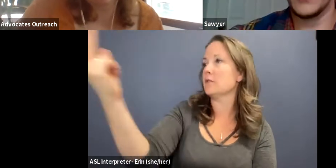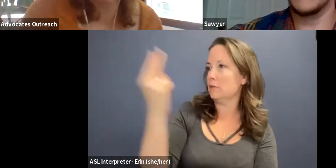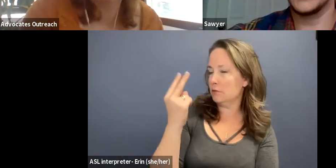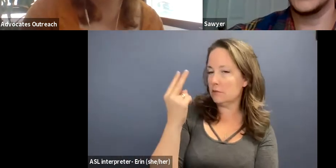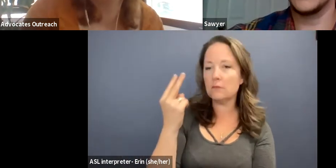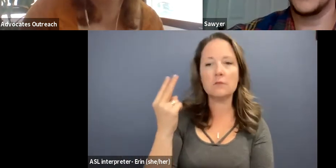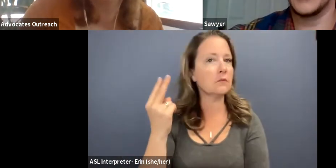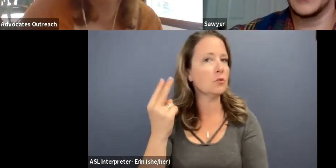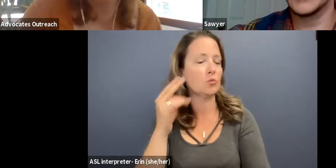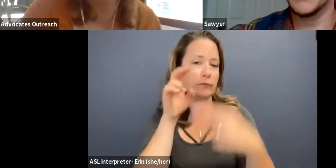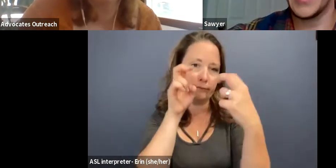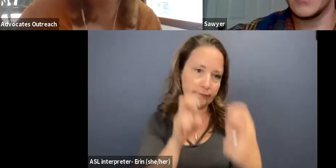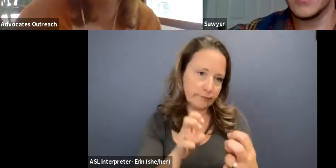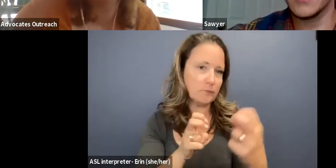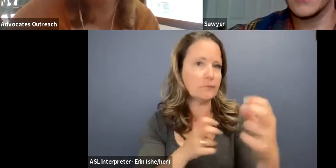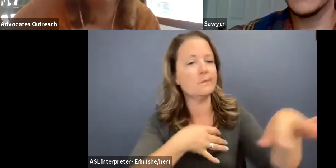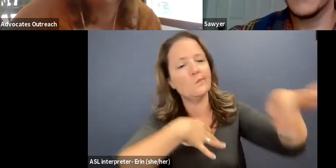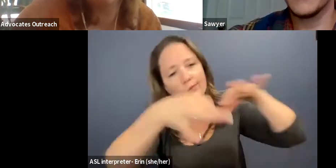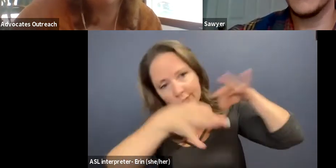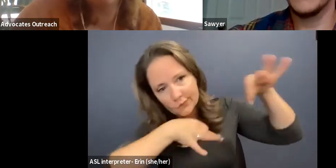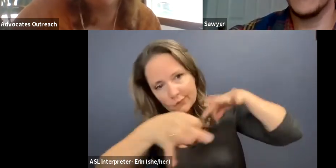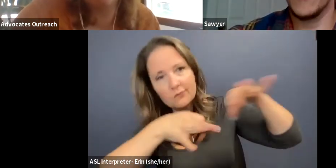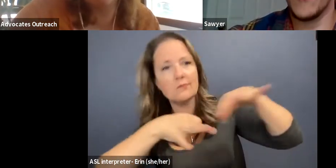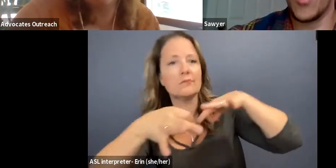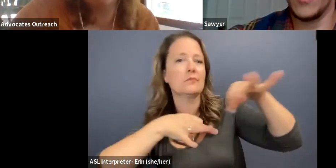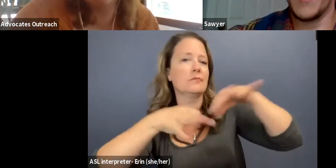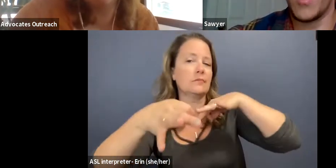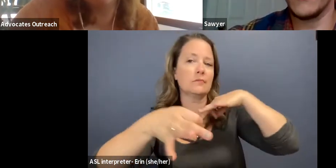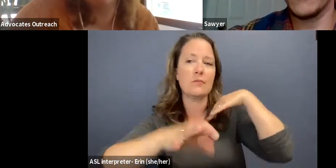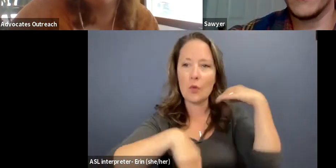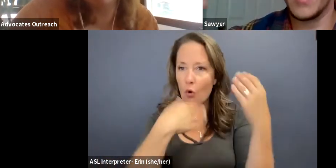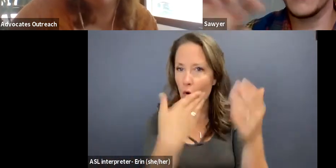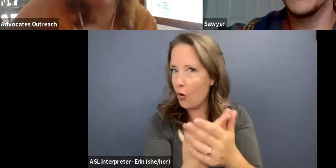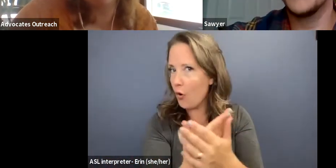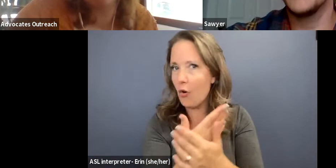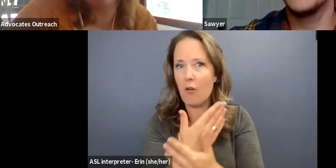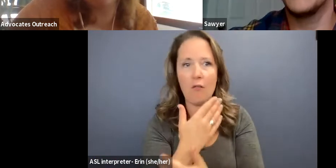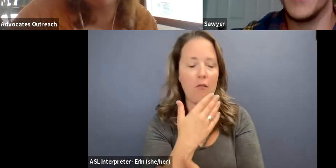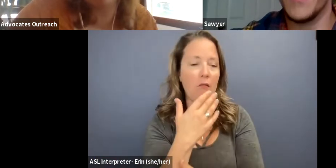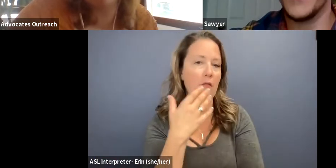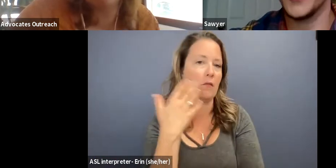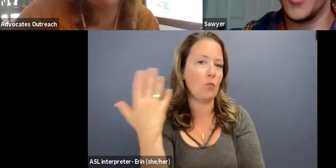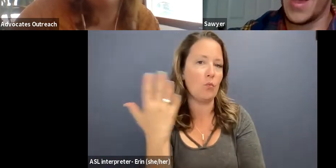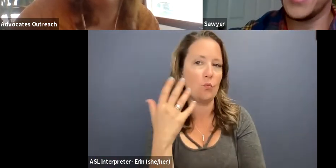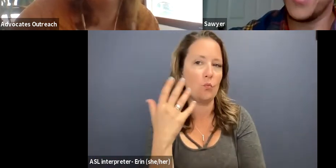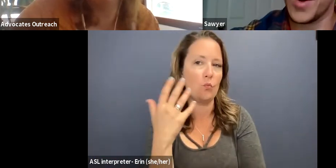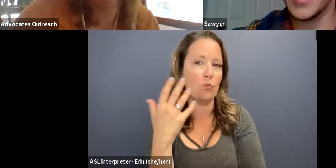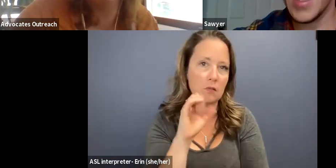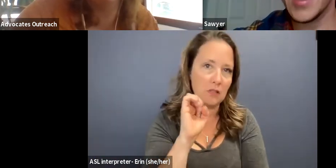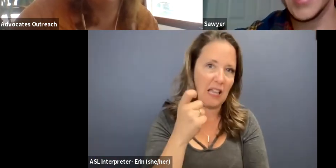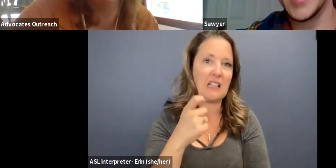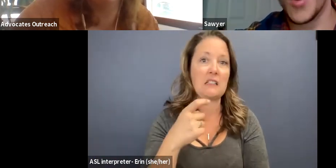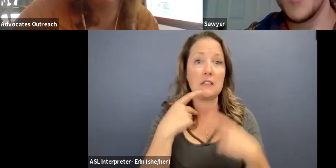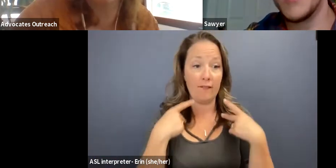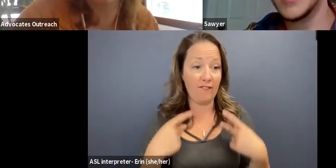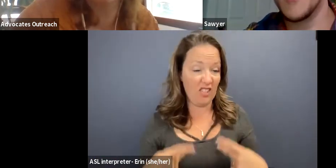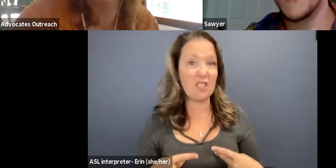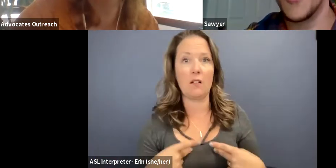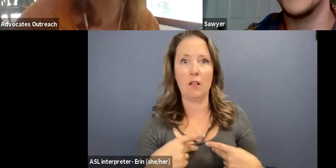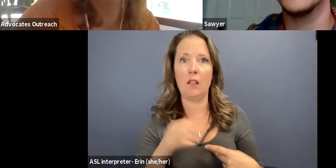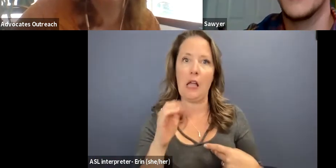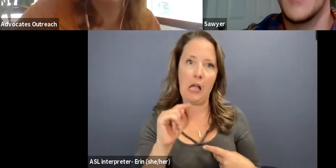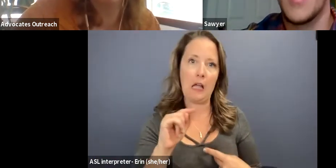the more that you can establish like an open feeling with your kids or the kids